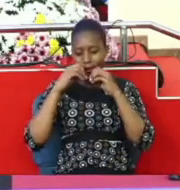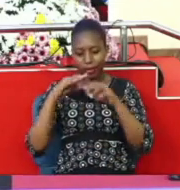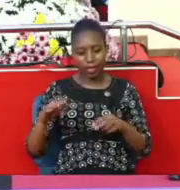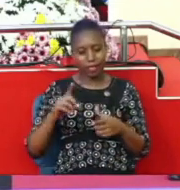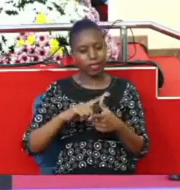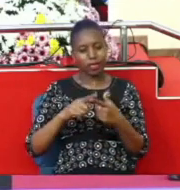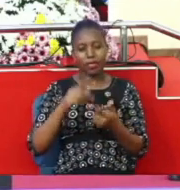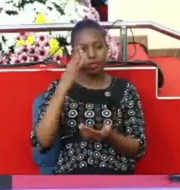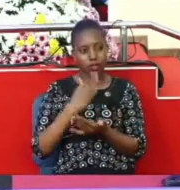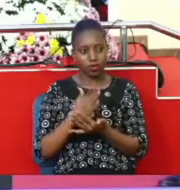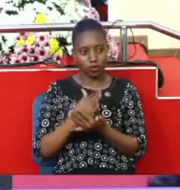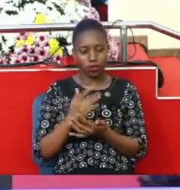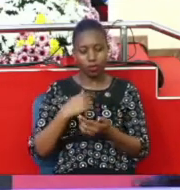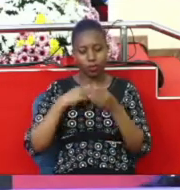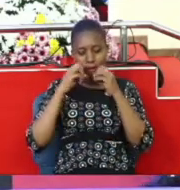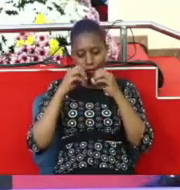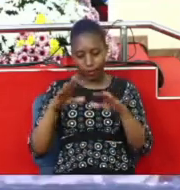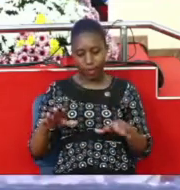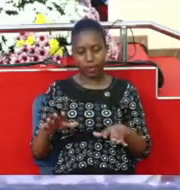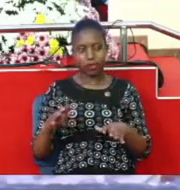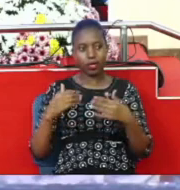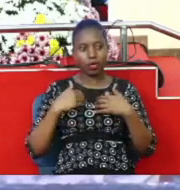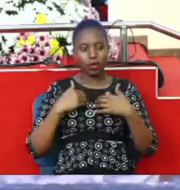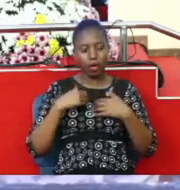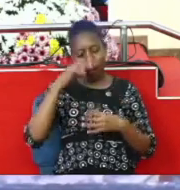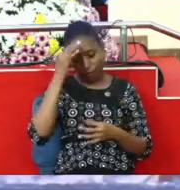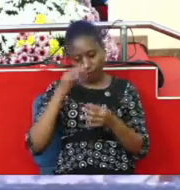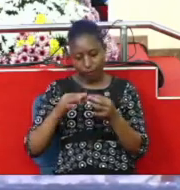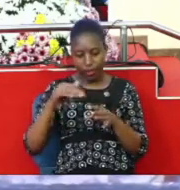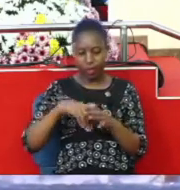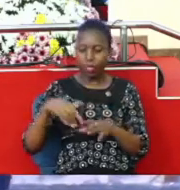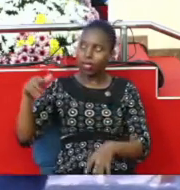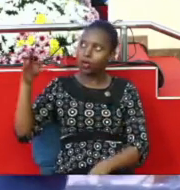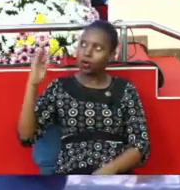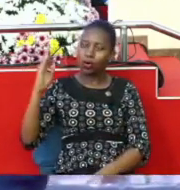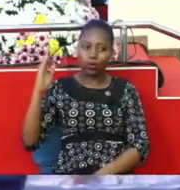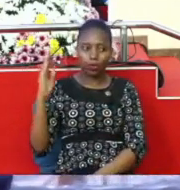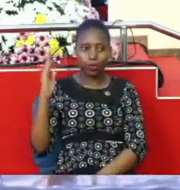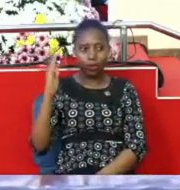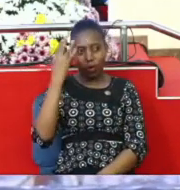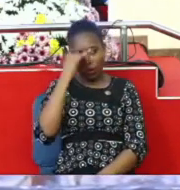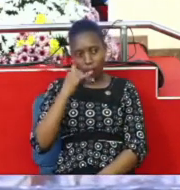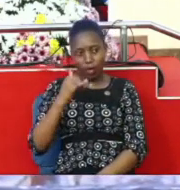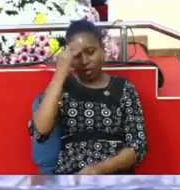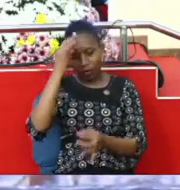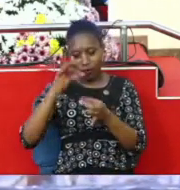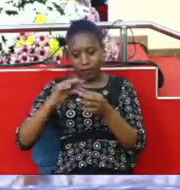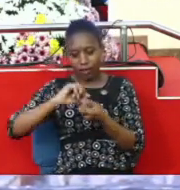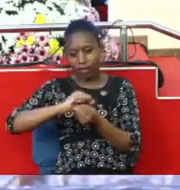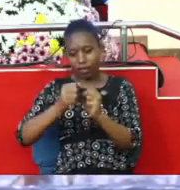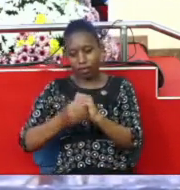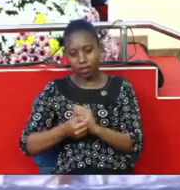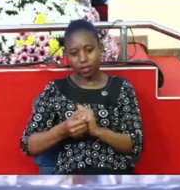in God, because that faith in him, it turns into my victory. Blessed be